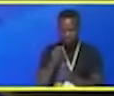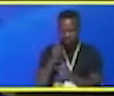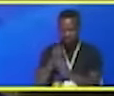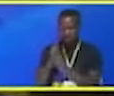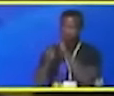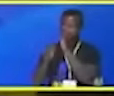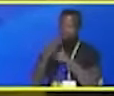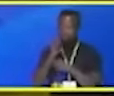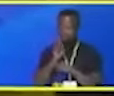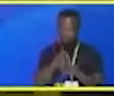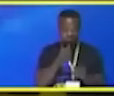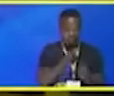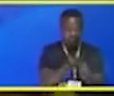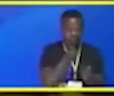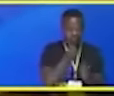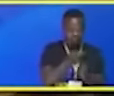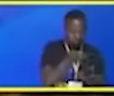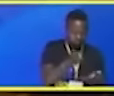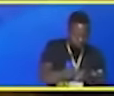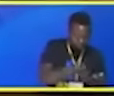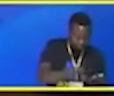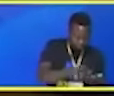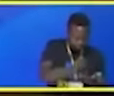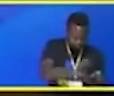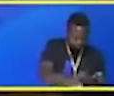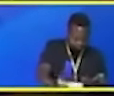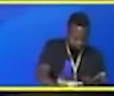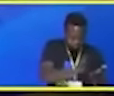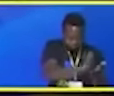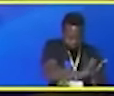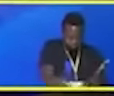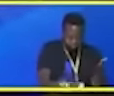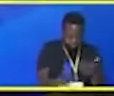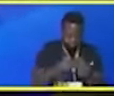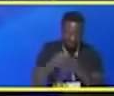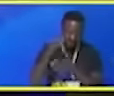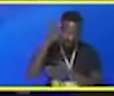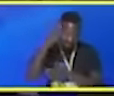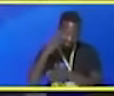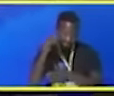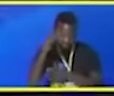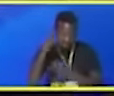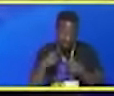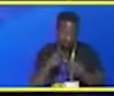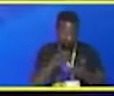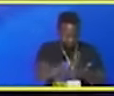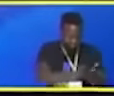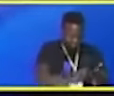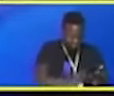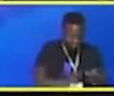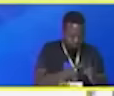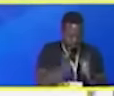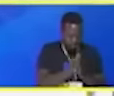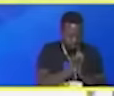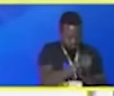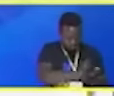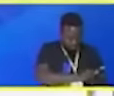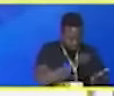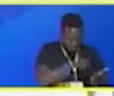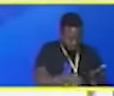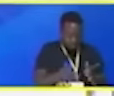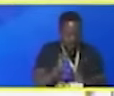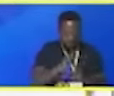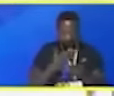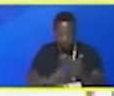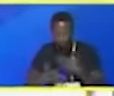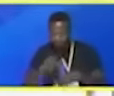do was to write, to capture this experience so that his writings would mentor the